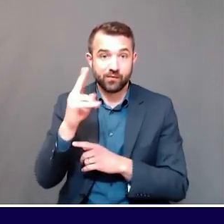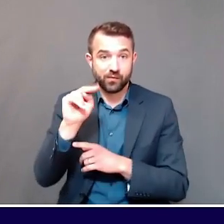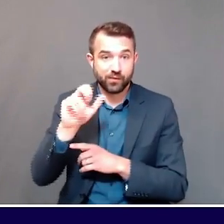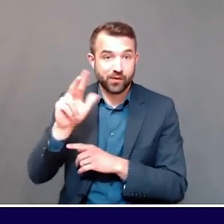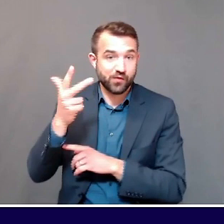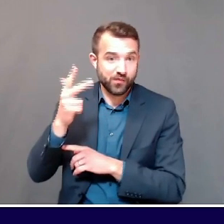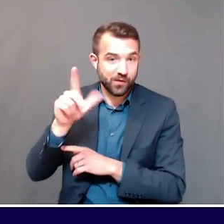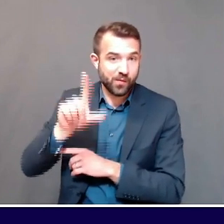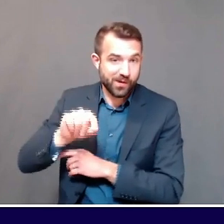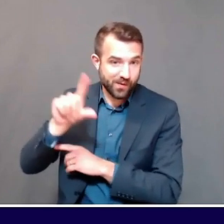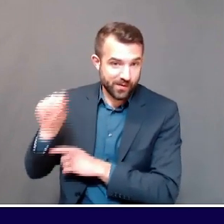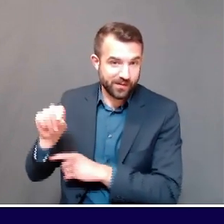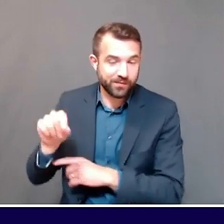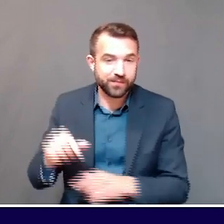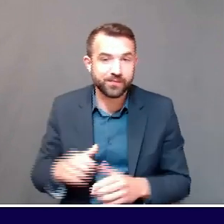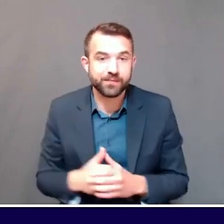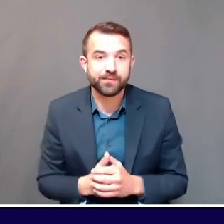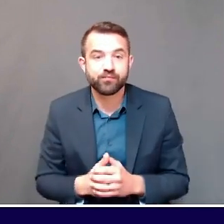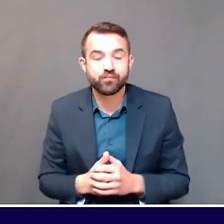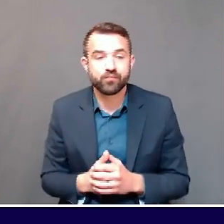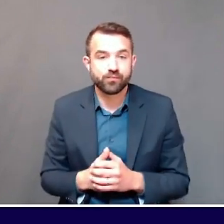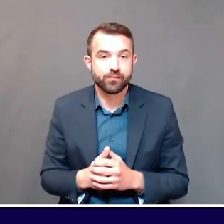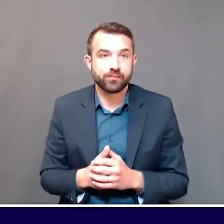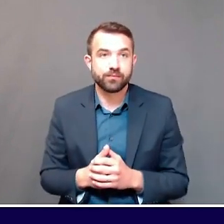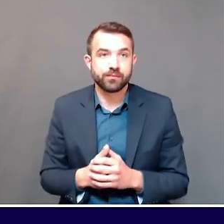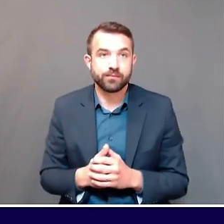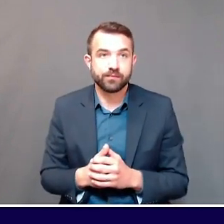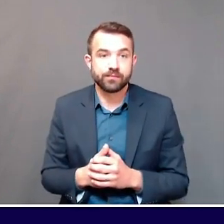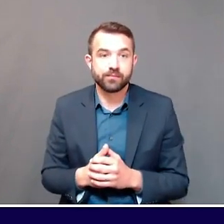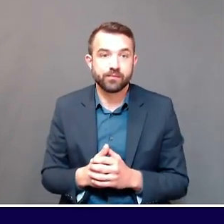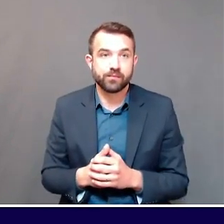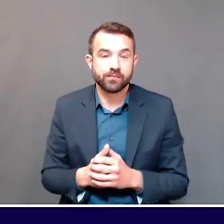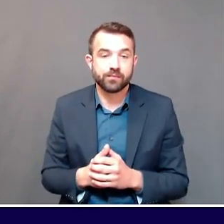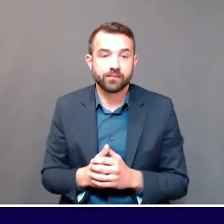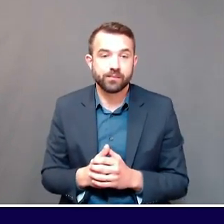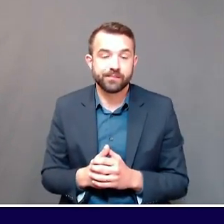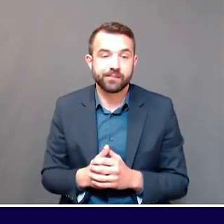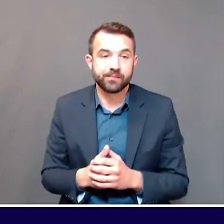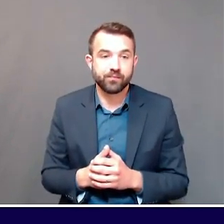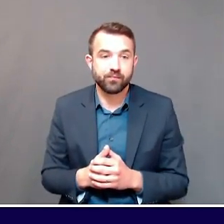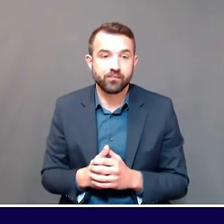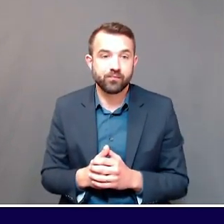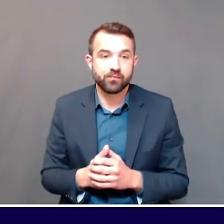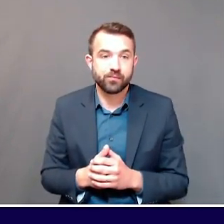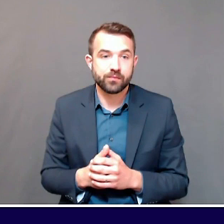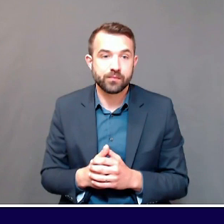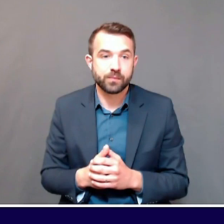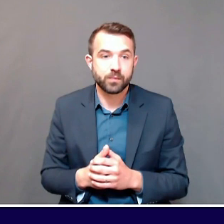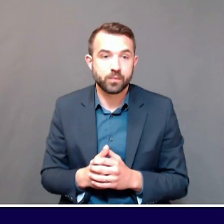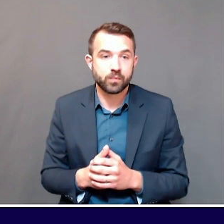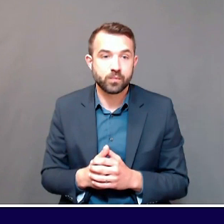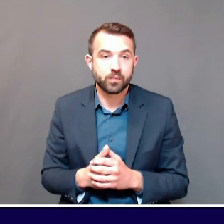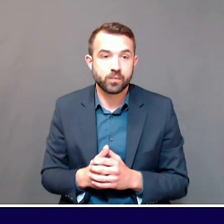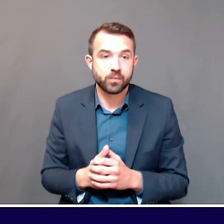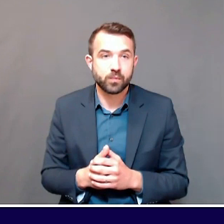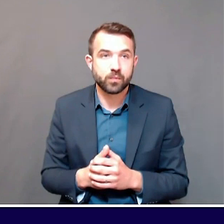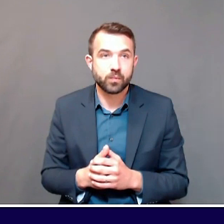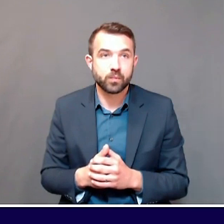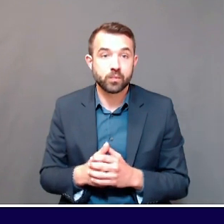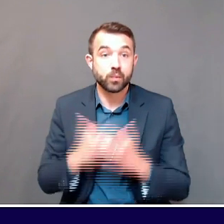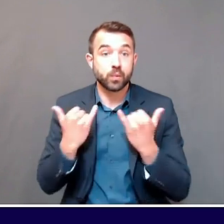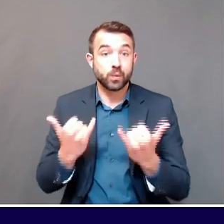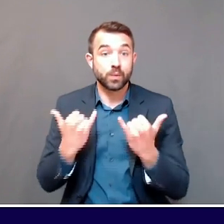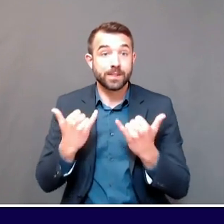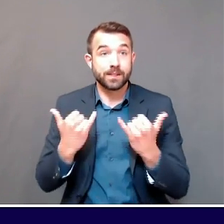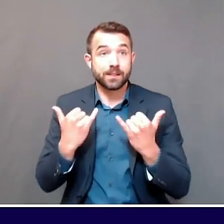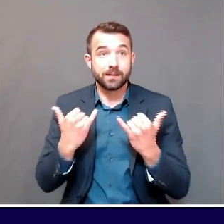Maine for today, Wednesday, June 3rd, 2020. We begin today's update